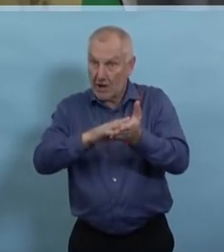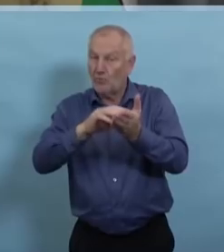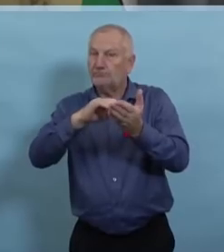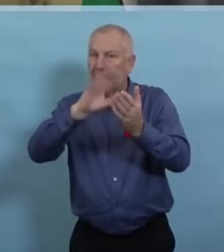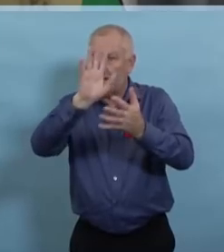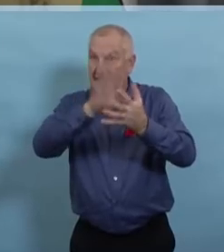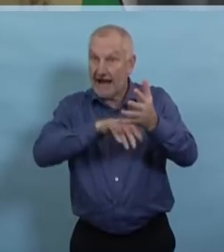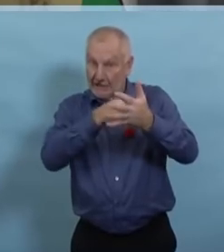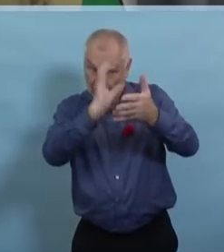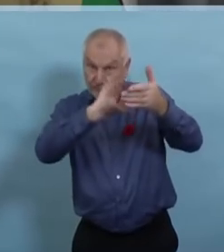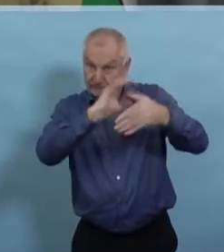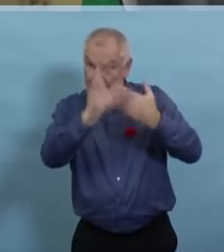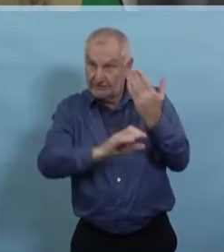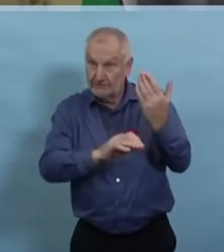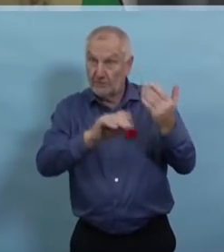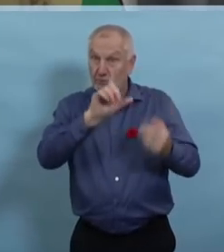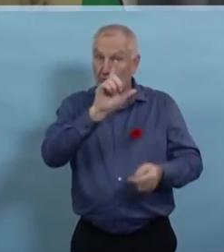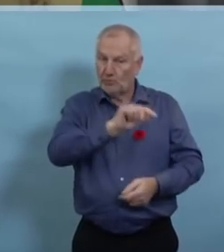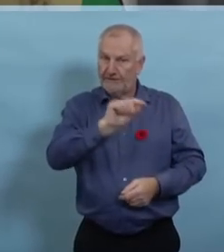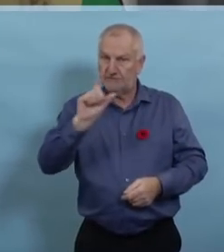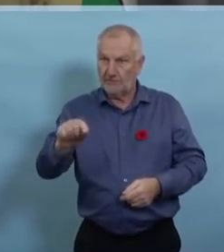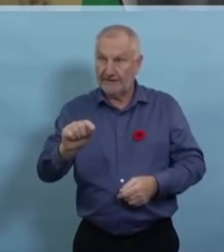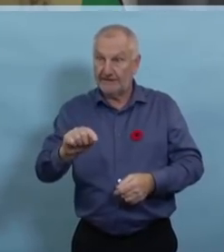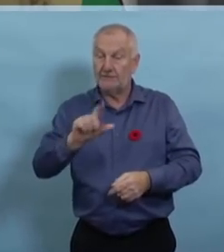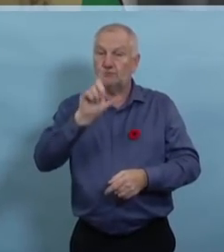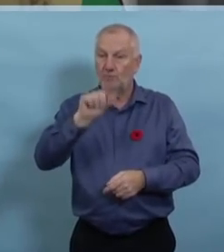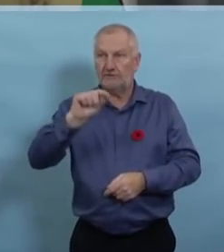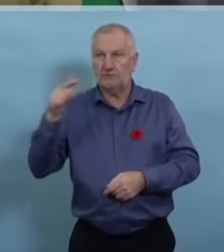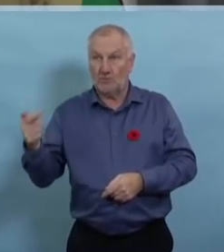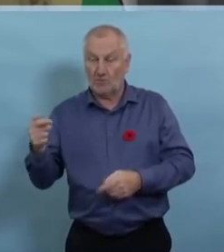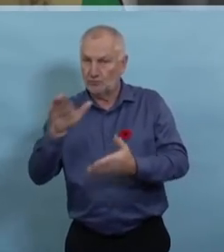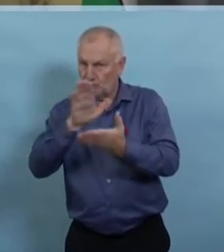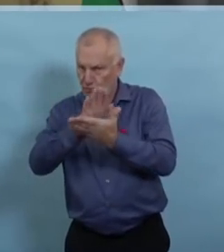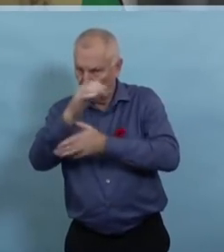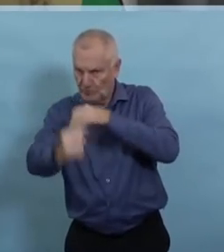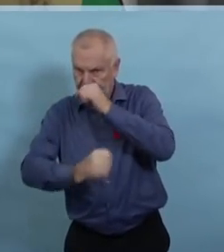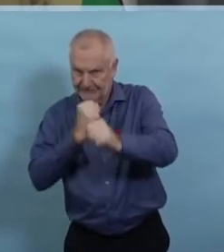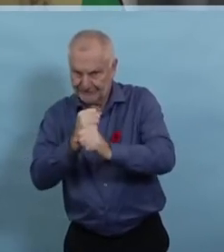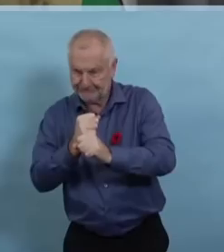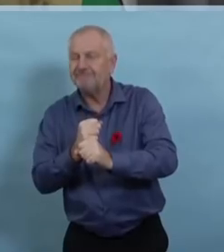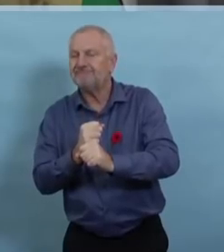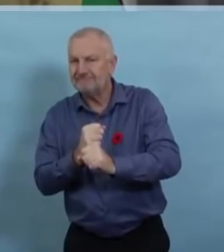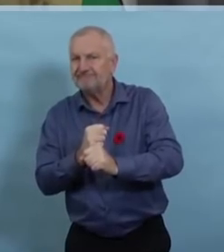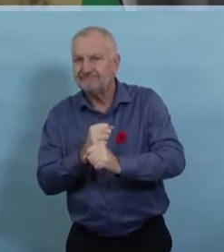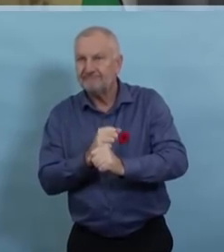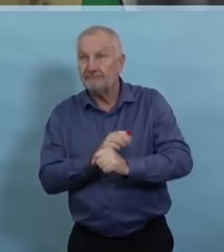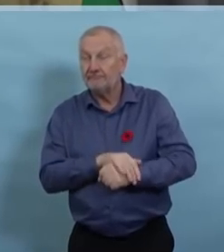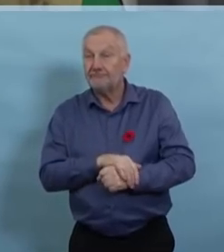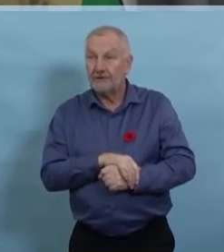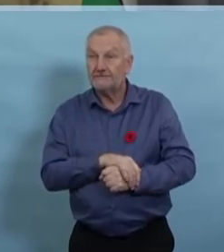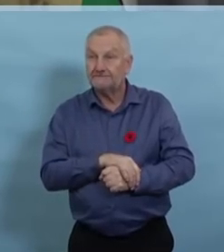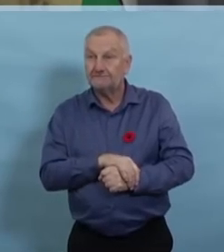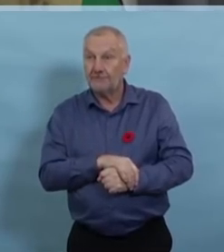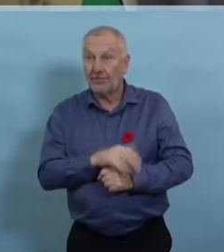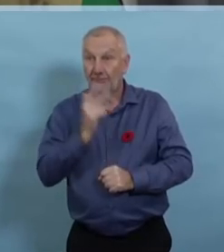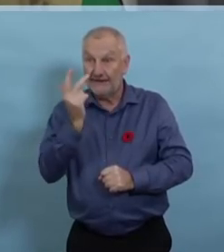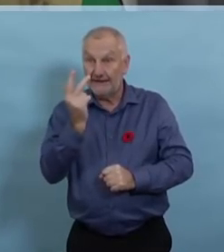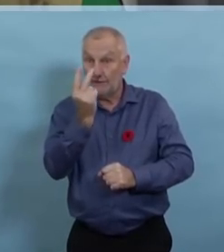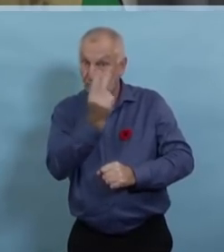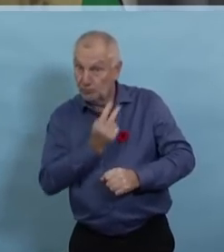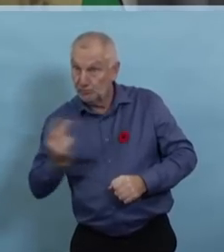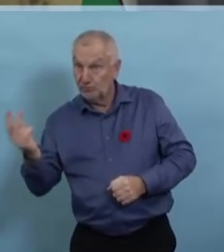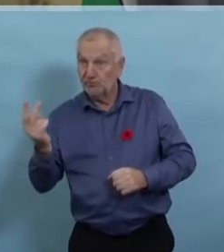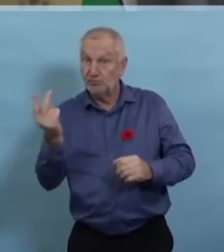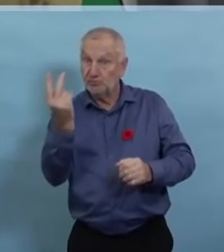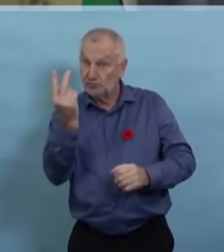We are asking that at least two of those days be allocated for before the Christmas